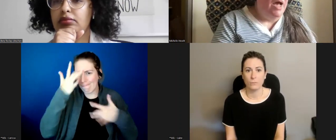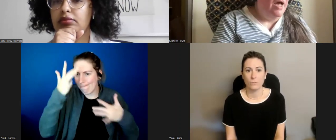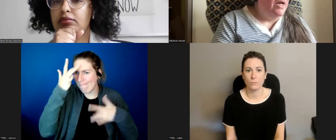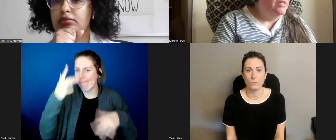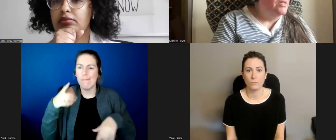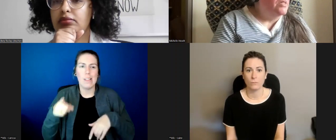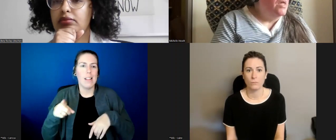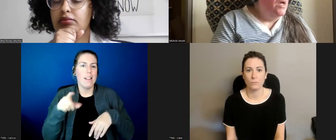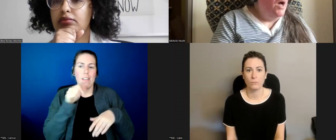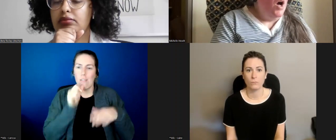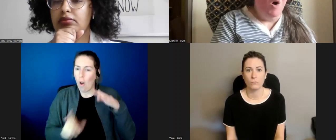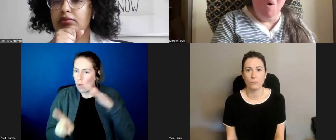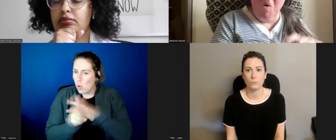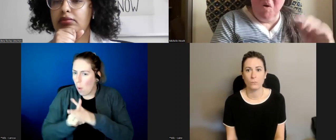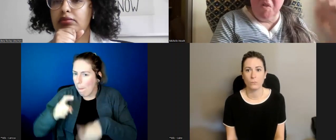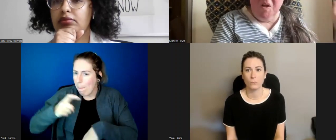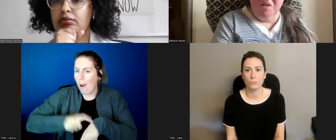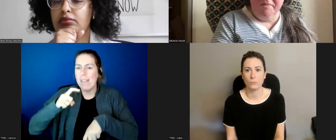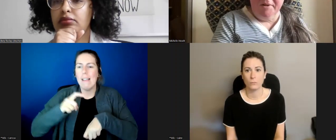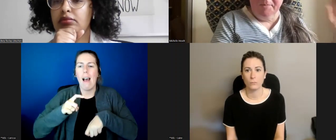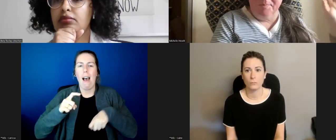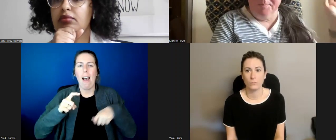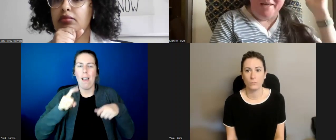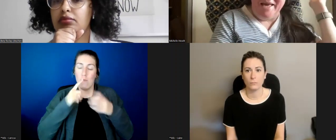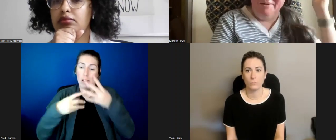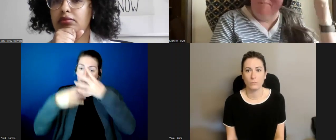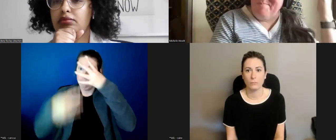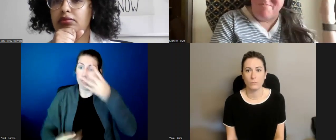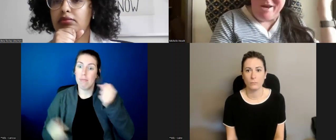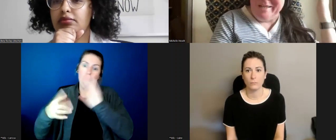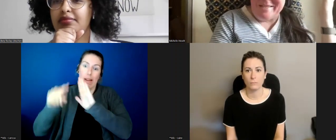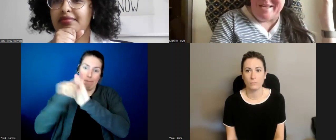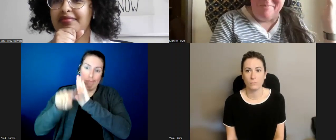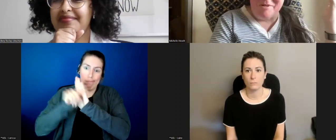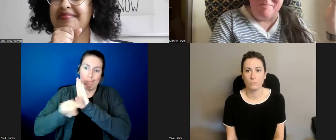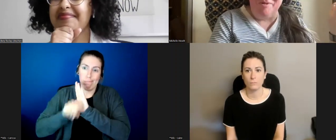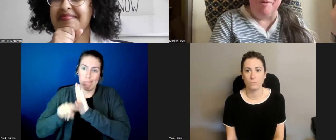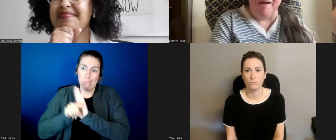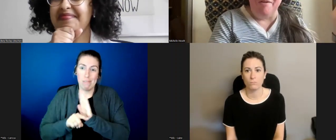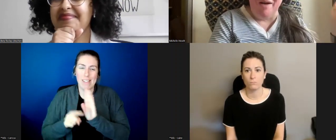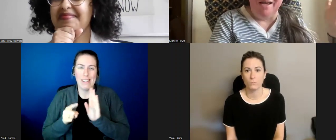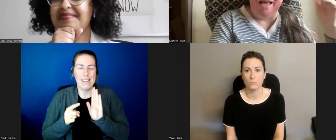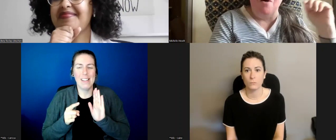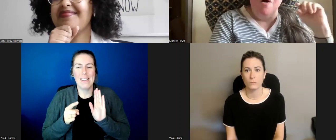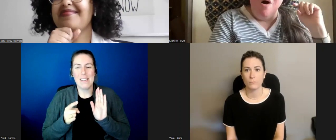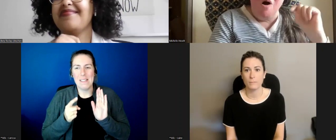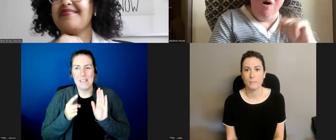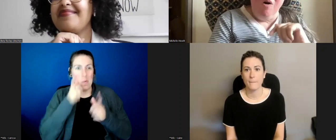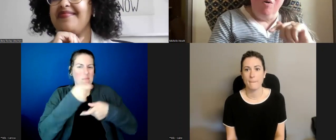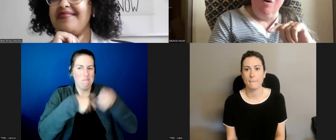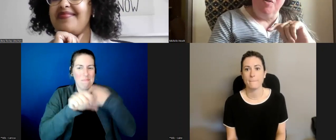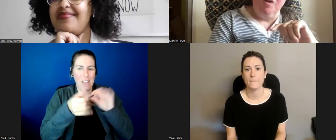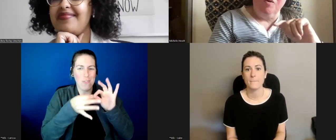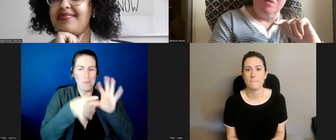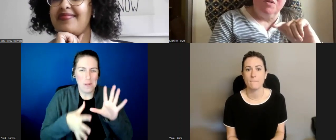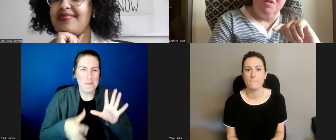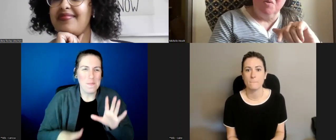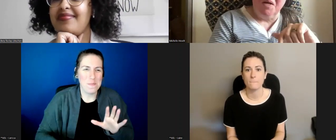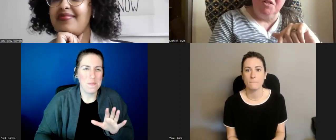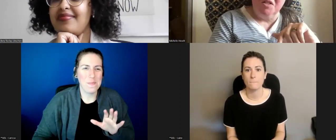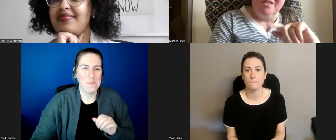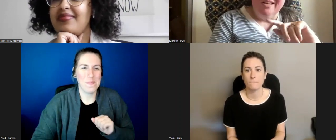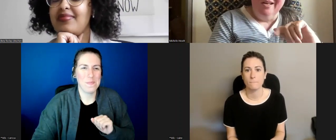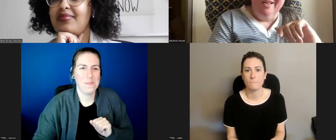untimely and a whole other, again, my brain isn't able to pull them out right now, a whole other load